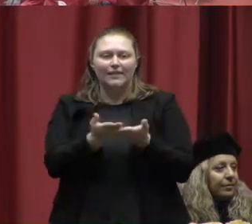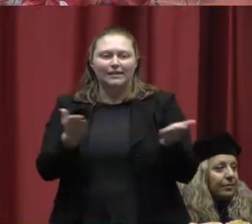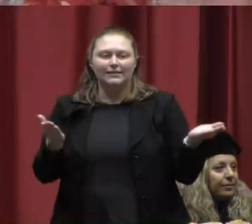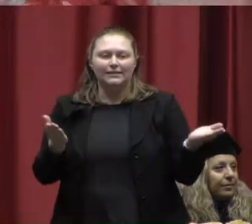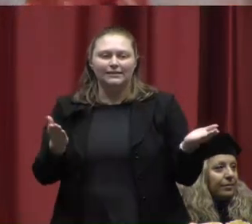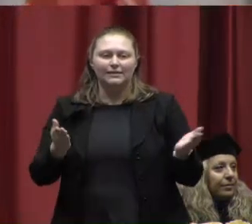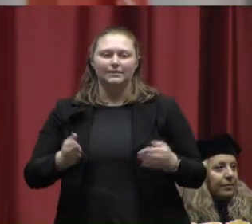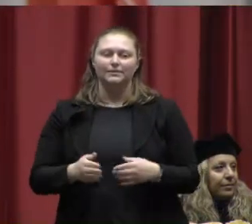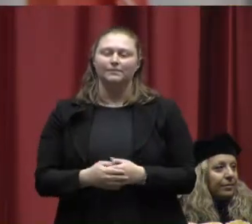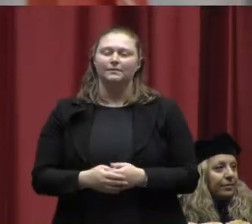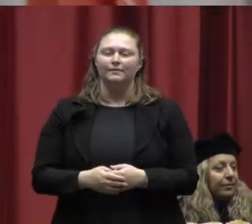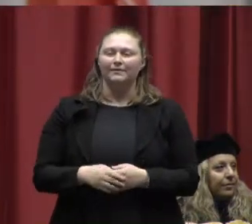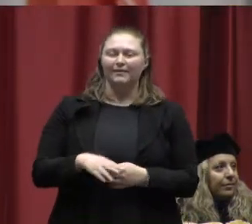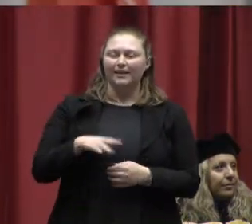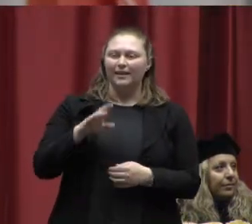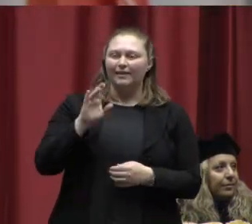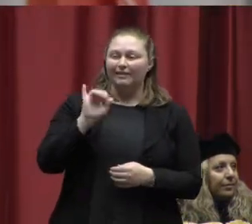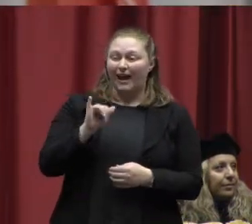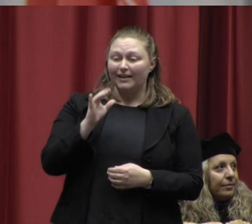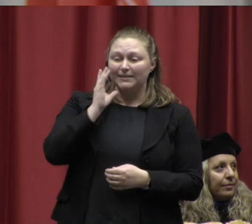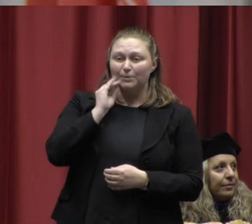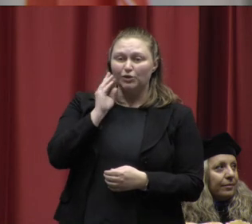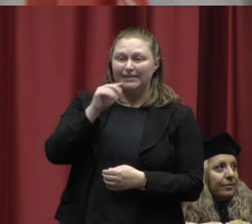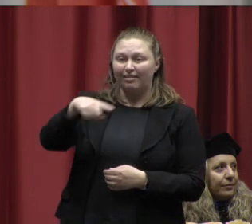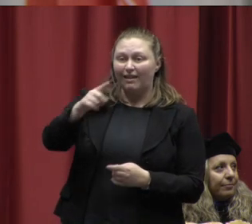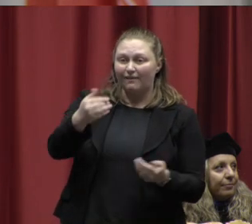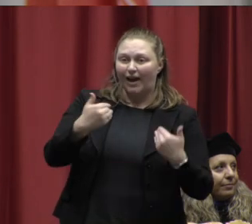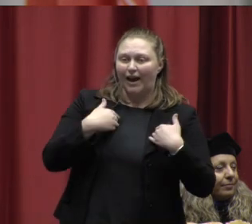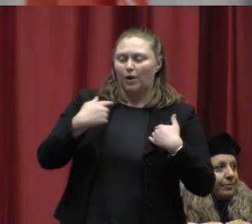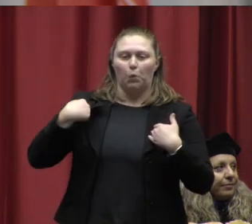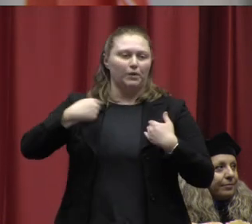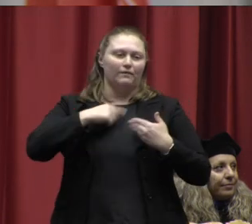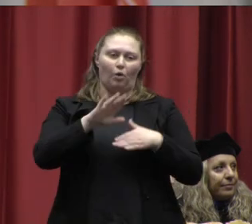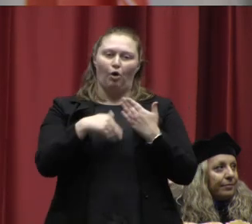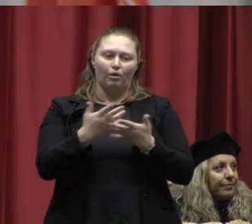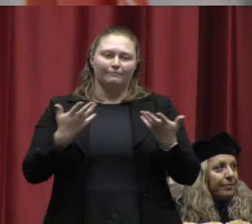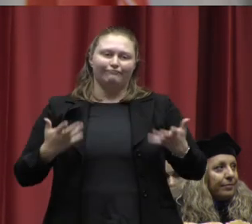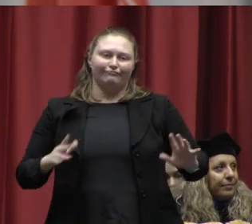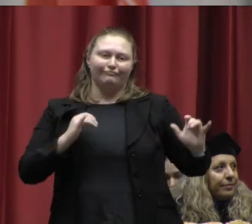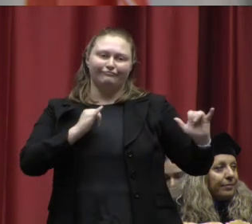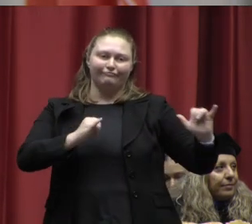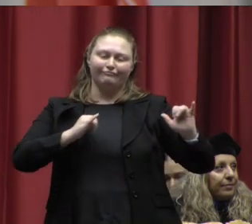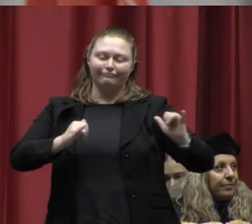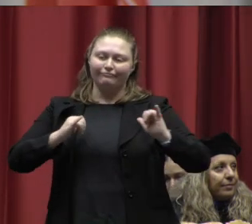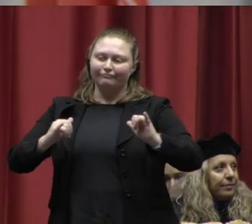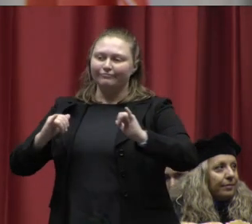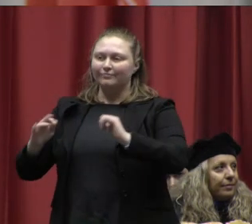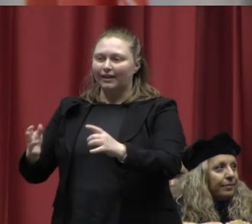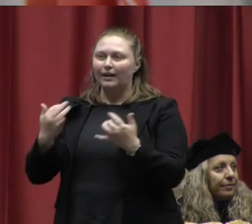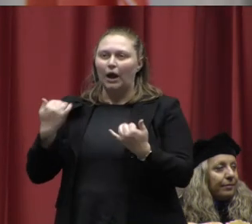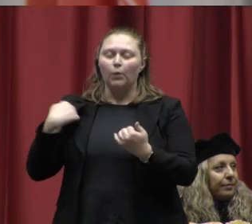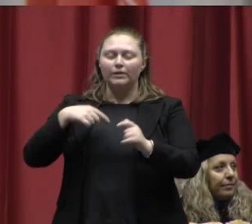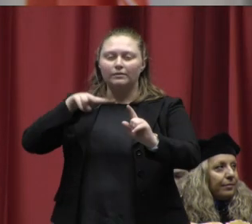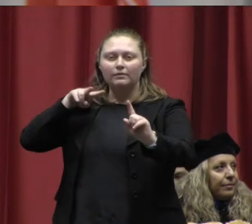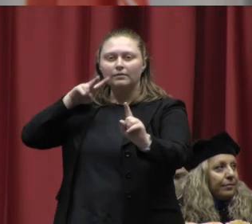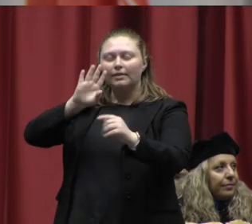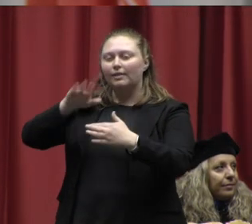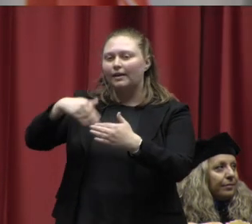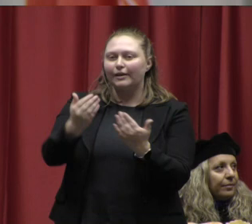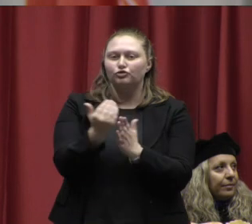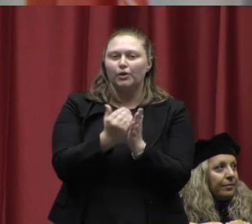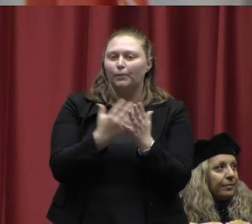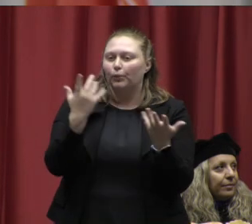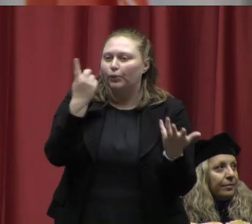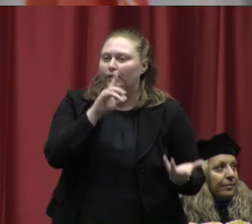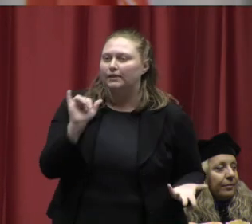never had is now something that we will all carry with us. As we move forward into the next chapter of our lives, let